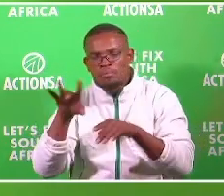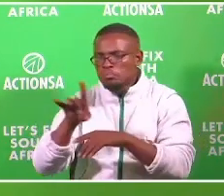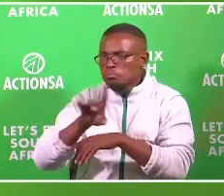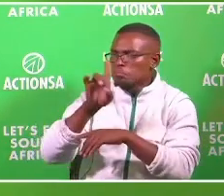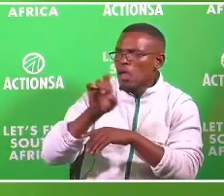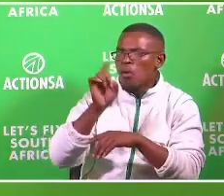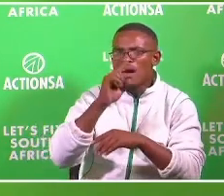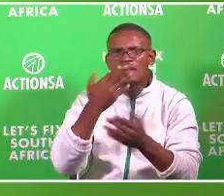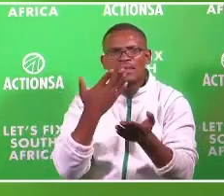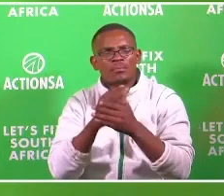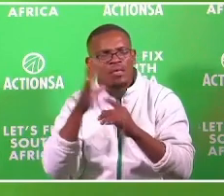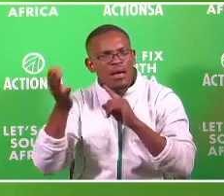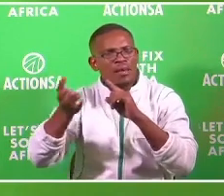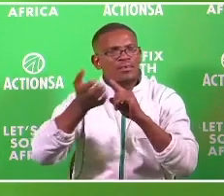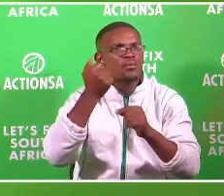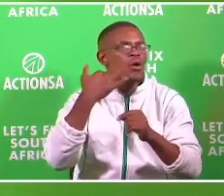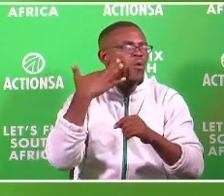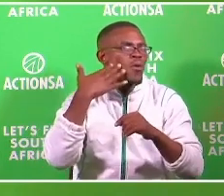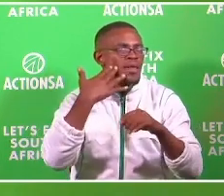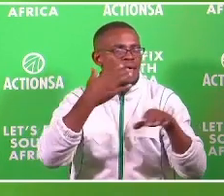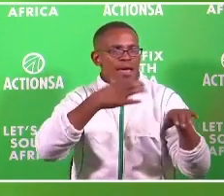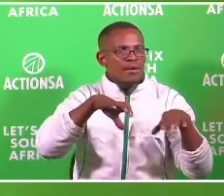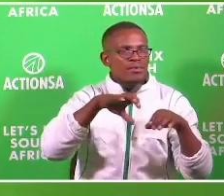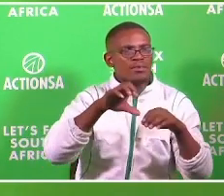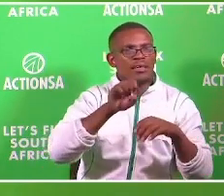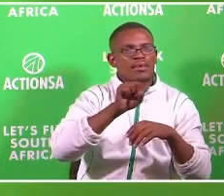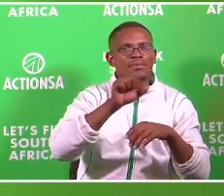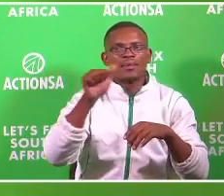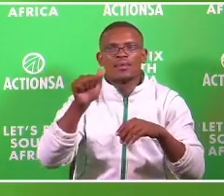when ActionSA takes over government.